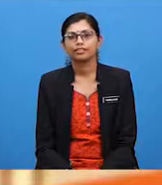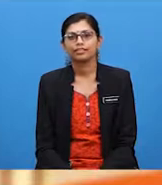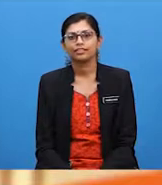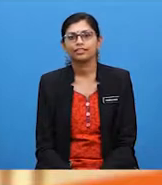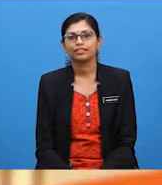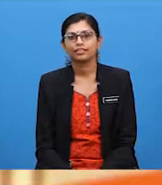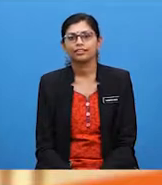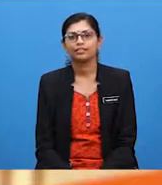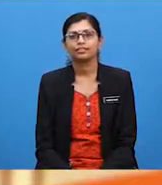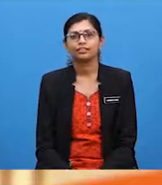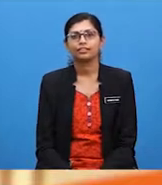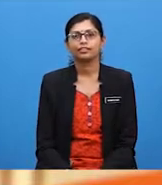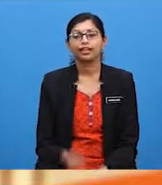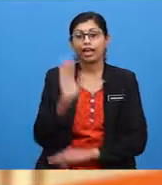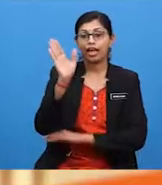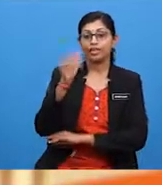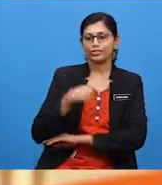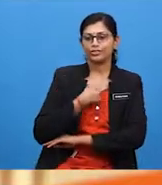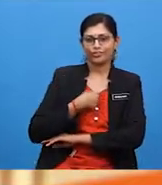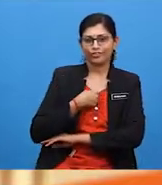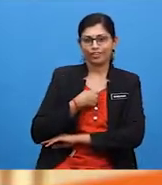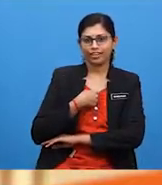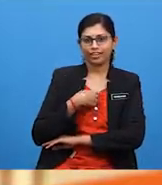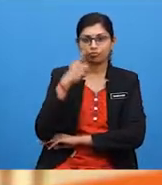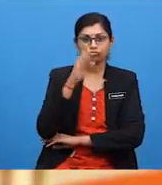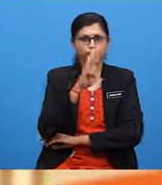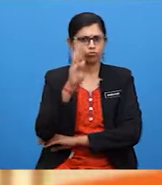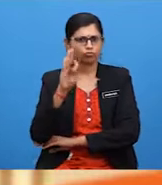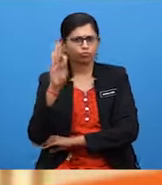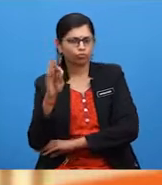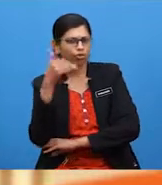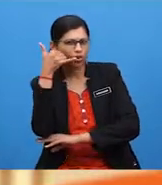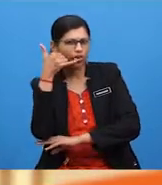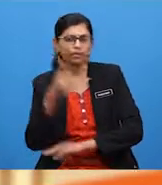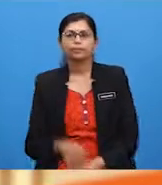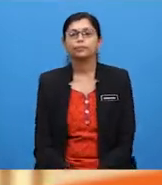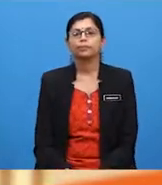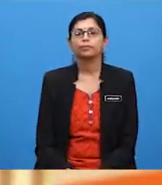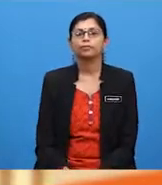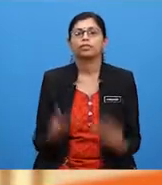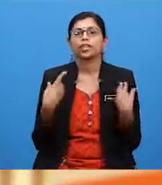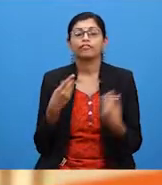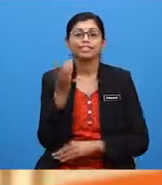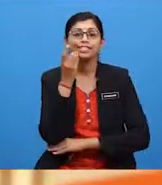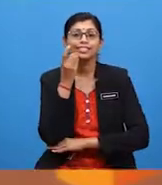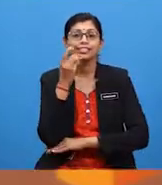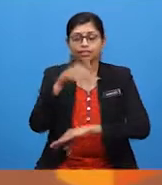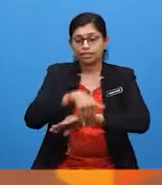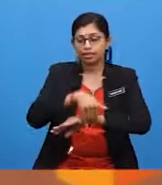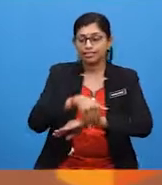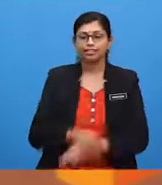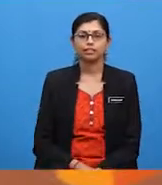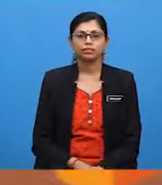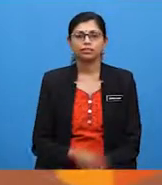Oh, hi there. Sorry about that. That was my best friend Bella. She has a dinner planned tonight, so